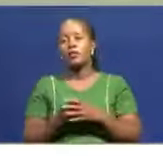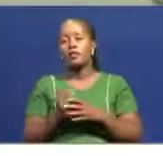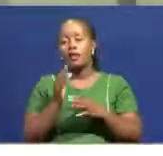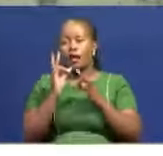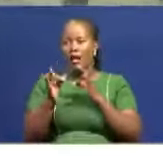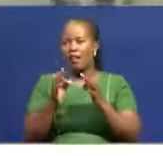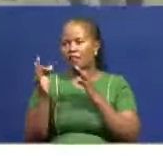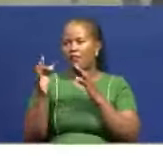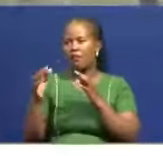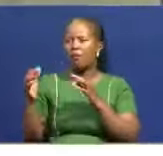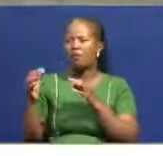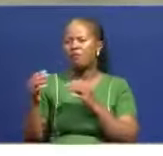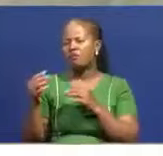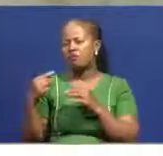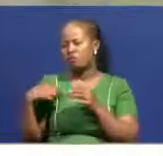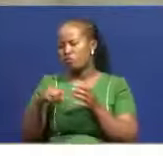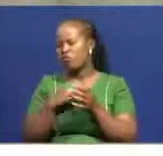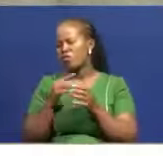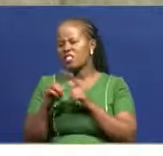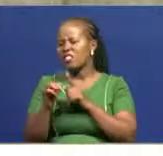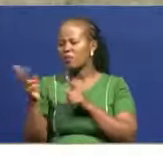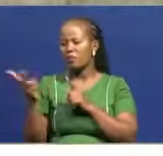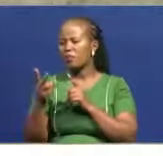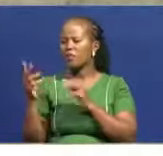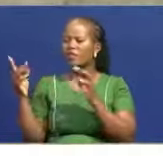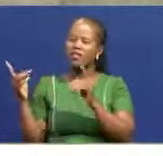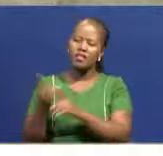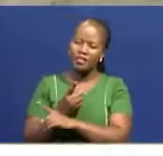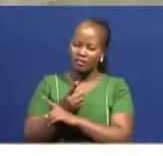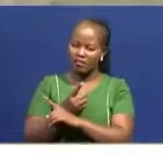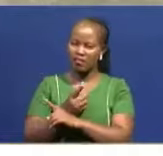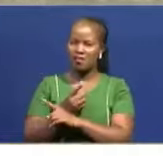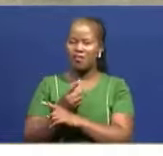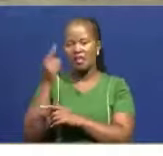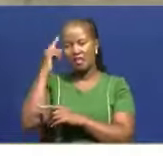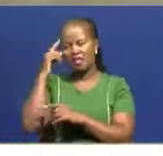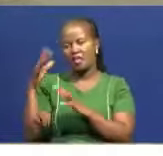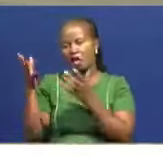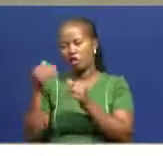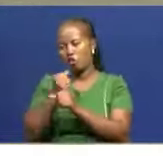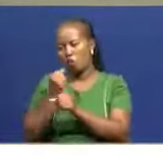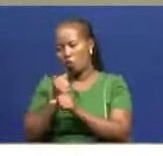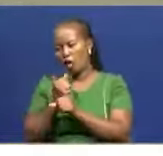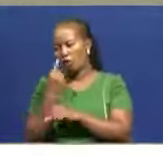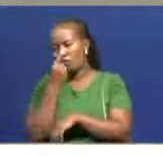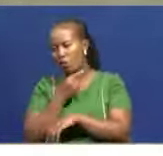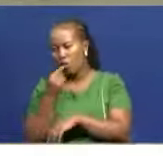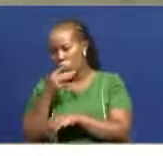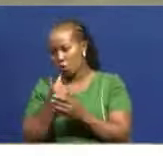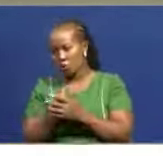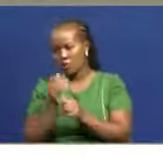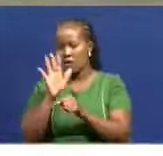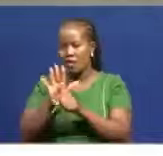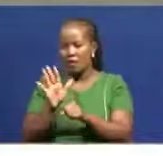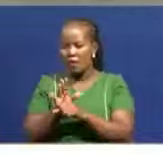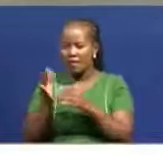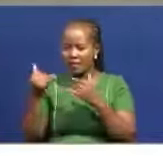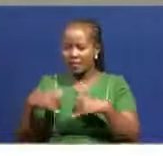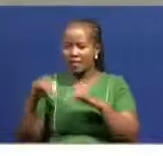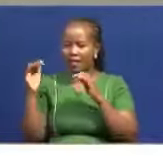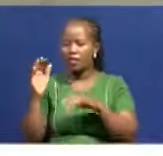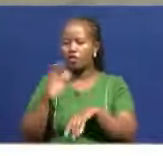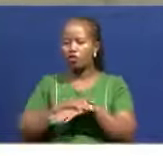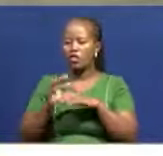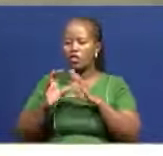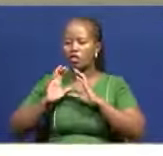tell Paul and what you might tell Wahome will work for Paul, not work for Wahome. So maybe those are some of the things we'll try and get the coaches maybe to begin to understand